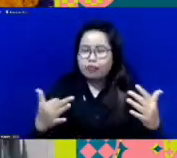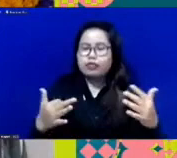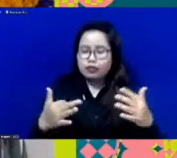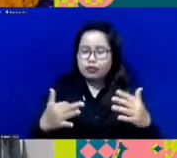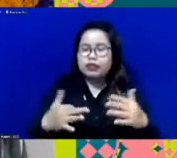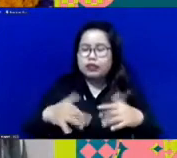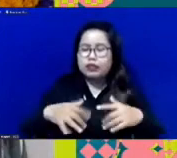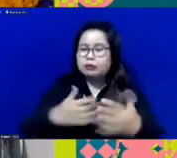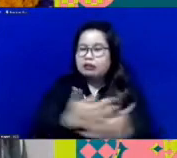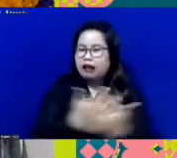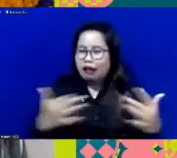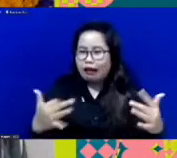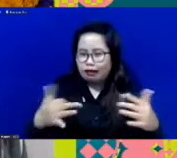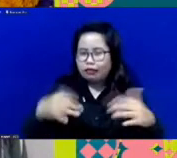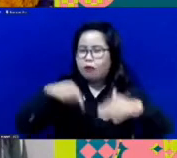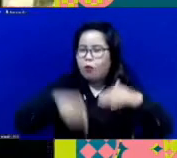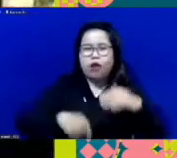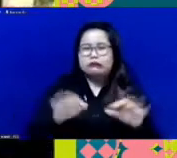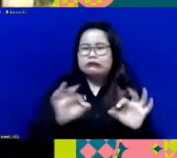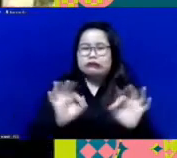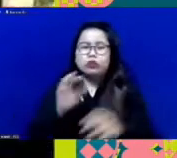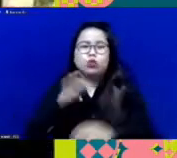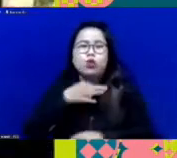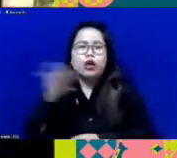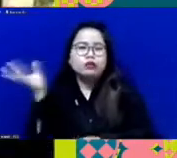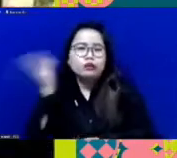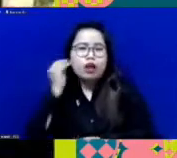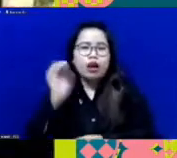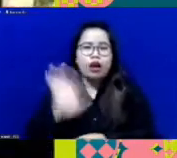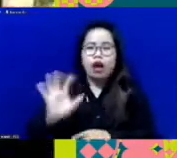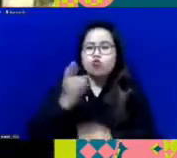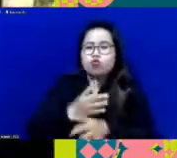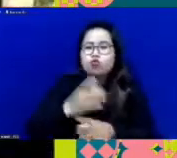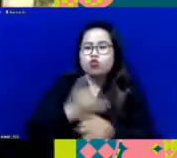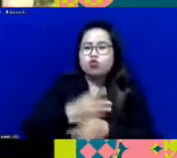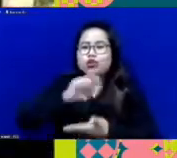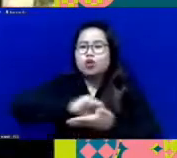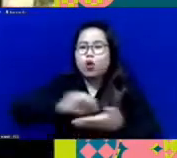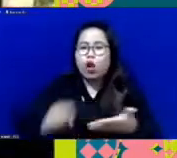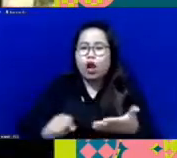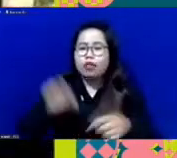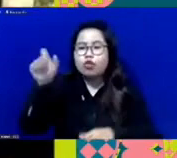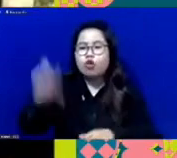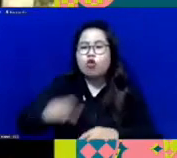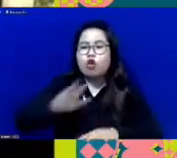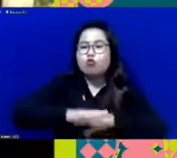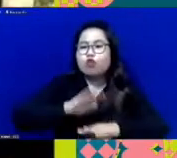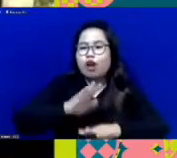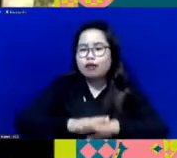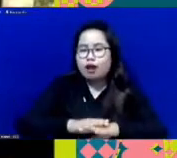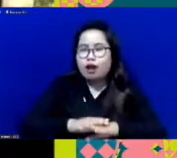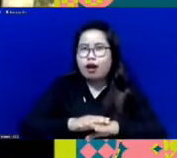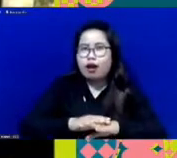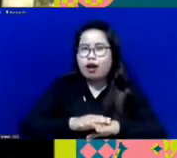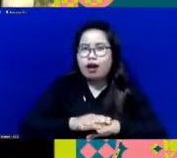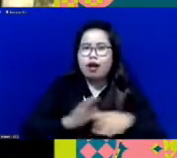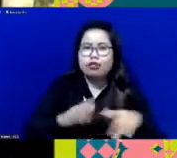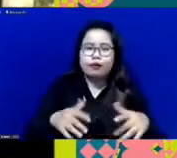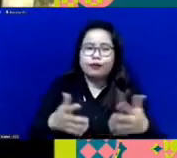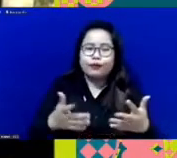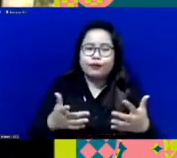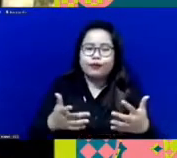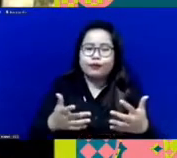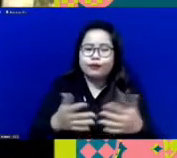teachers, the cultural admins, the HR people in companies, the enterprises. The